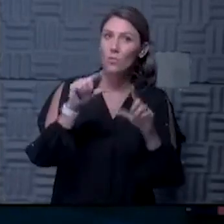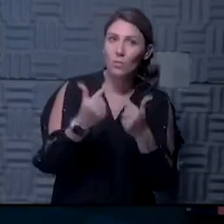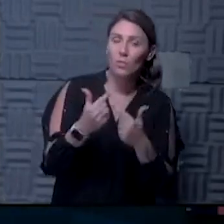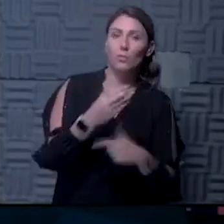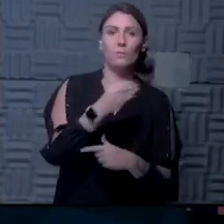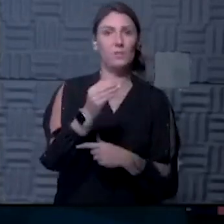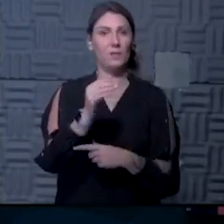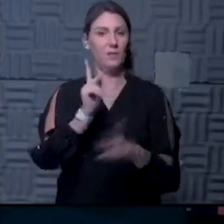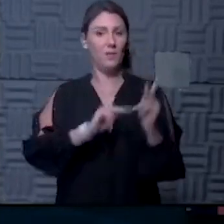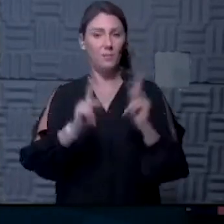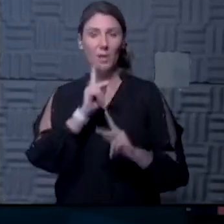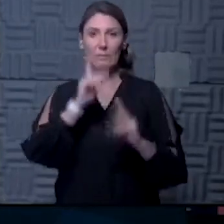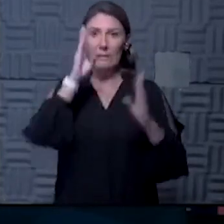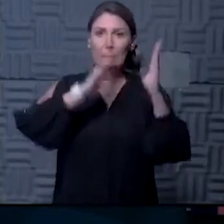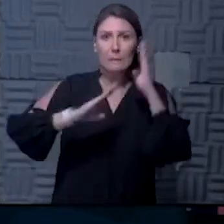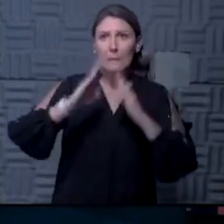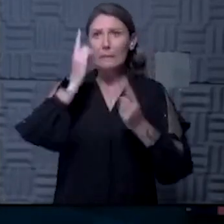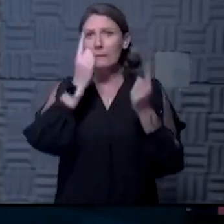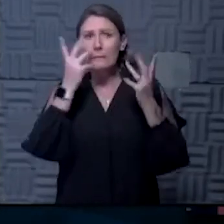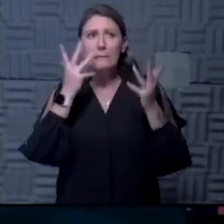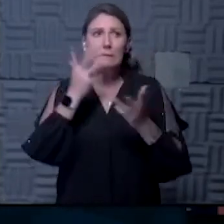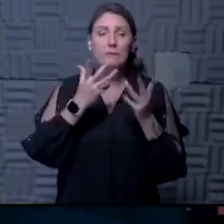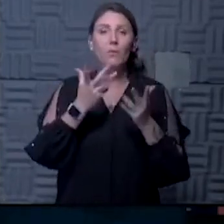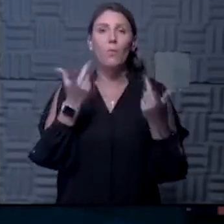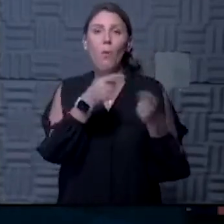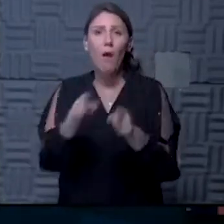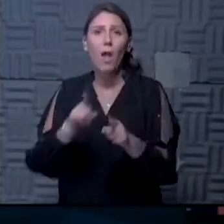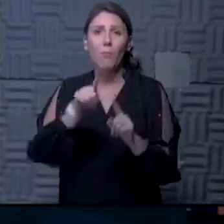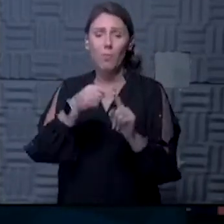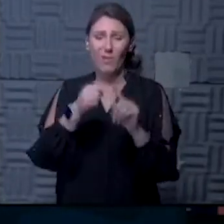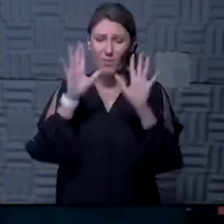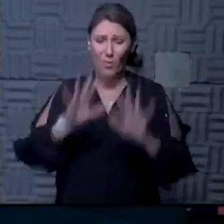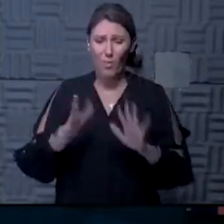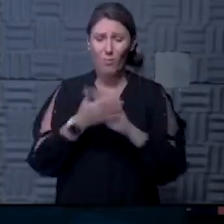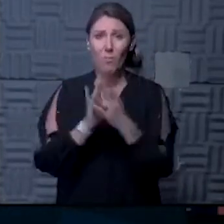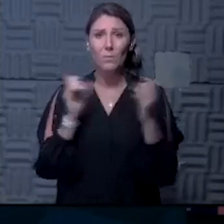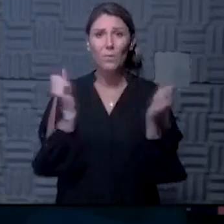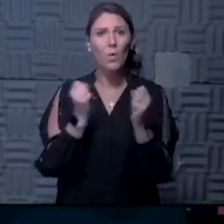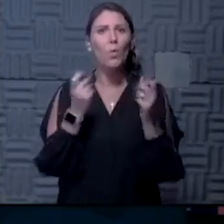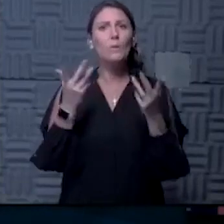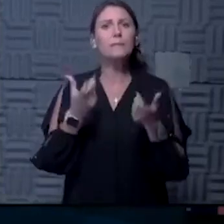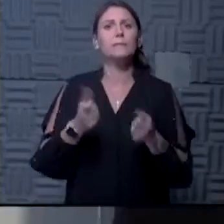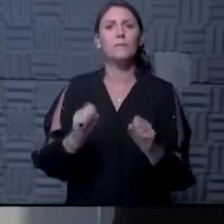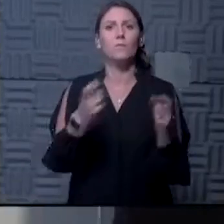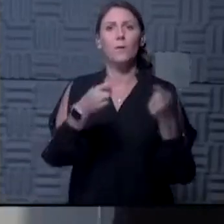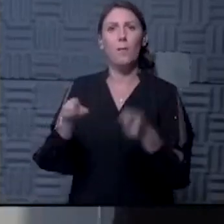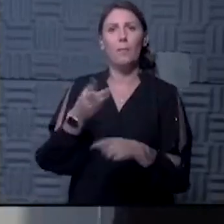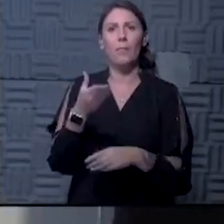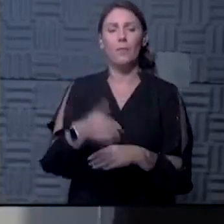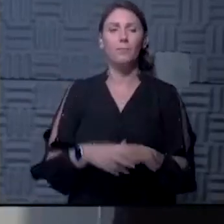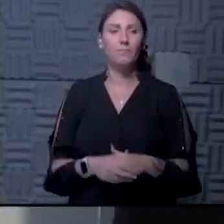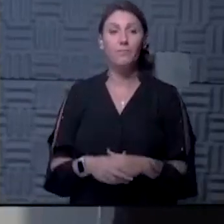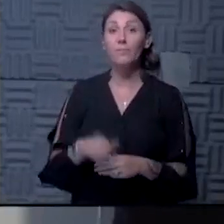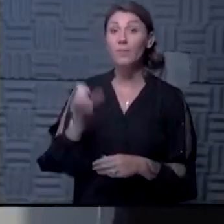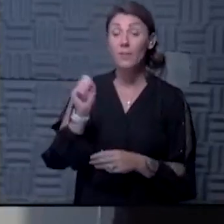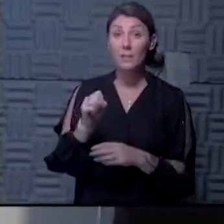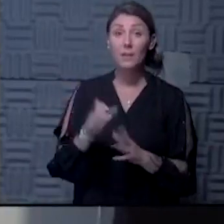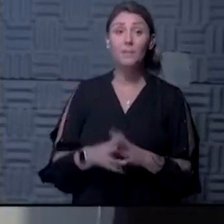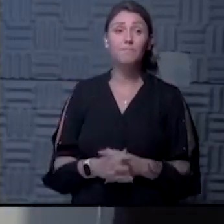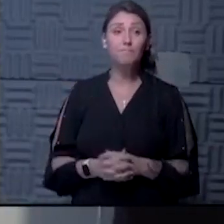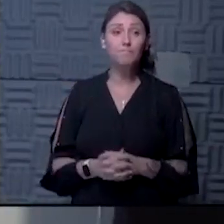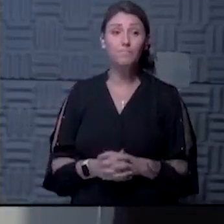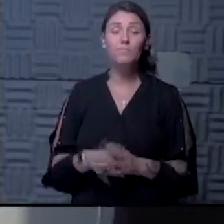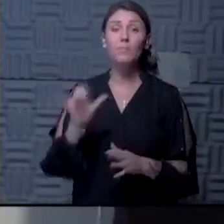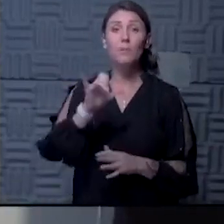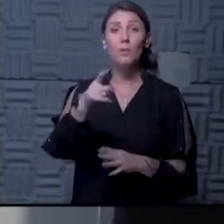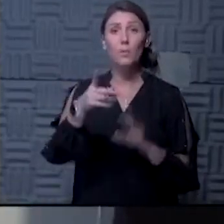that who are worried about what's going to happen as the weather gets colder. Talk to us about some of the efforts that are going on there. Yeah, for sure. I think, as you